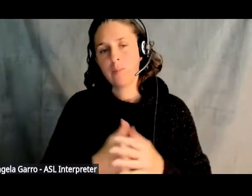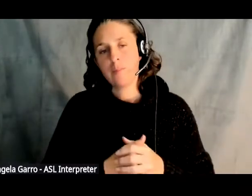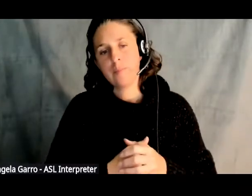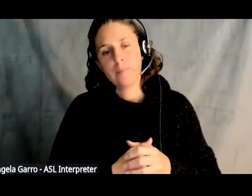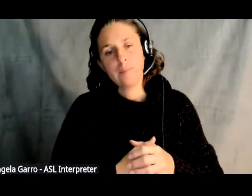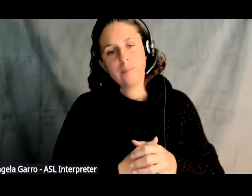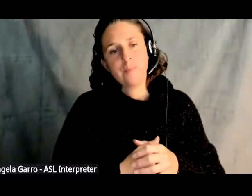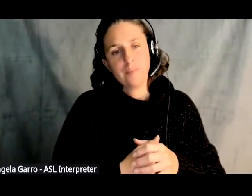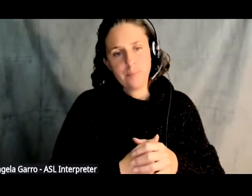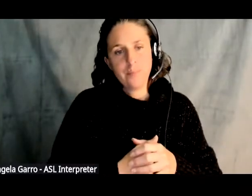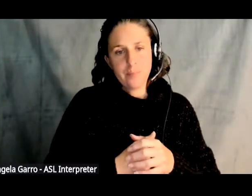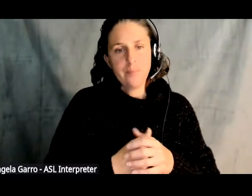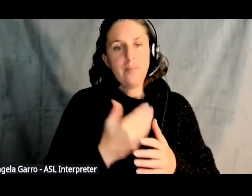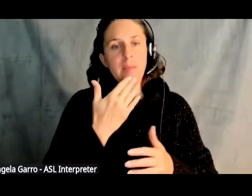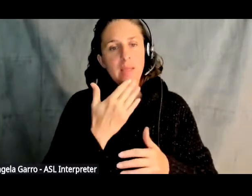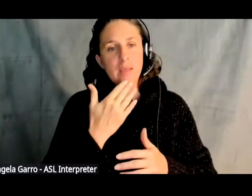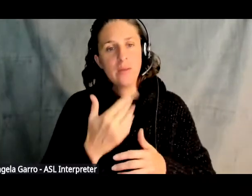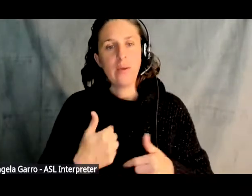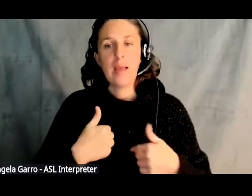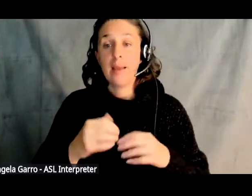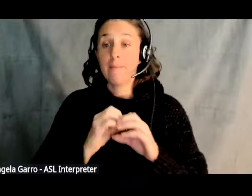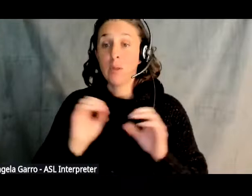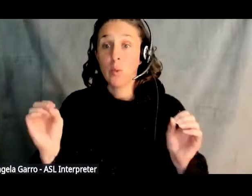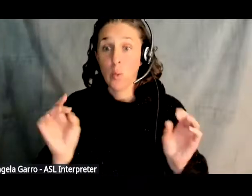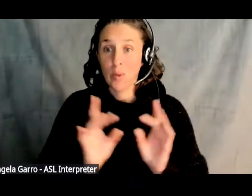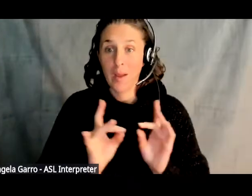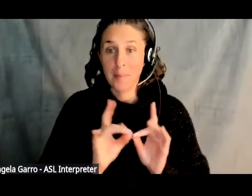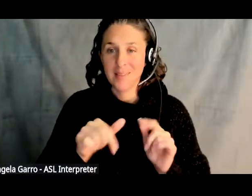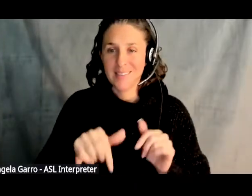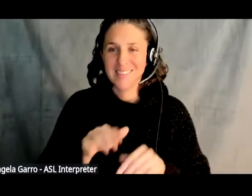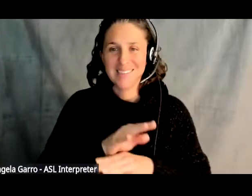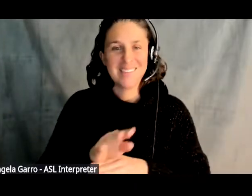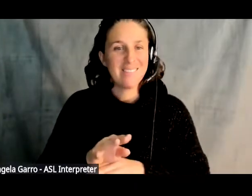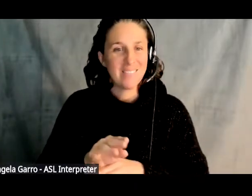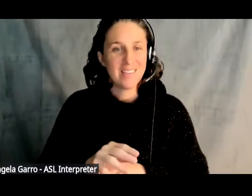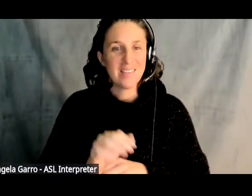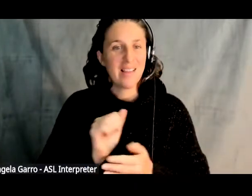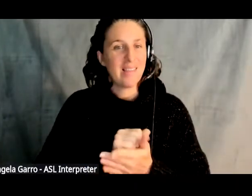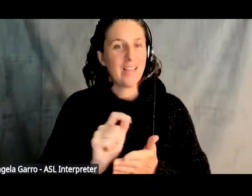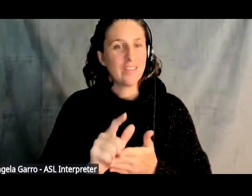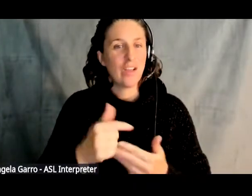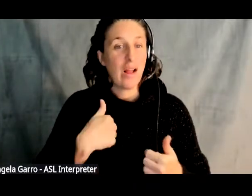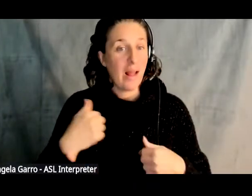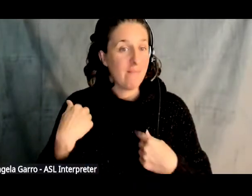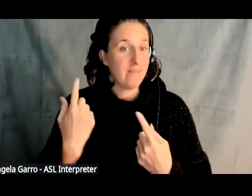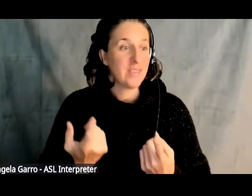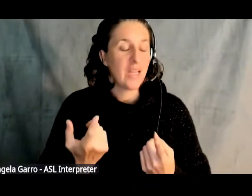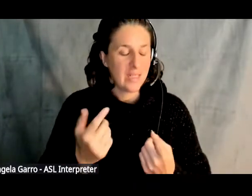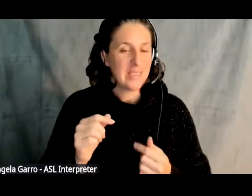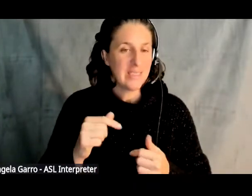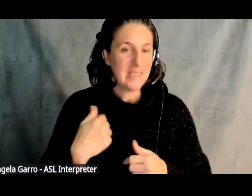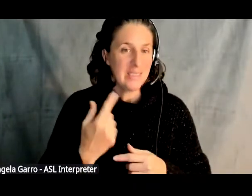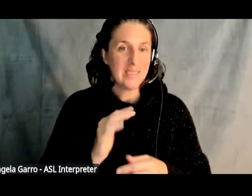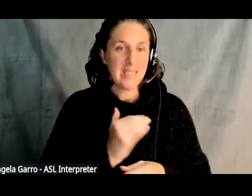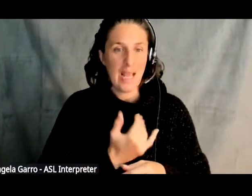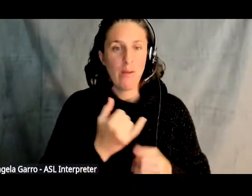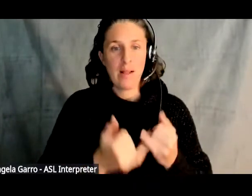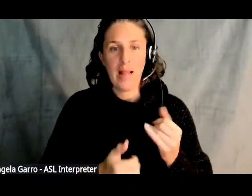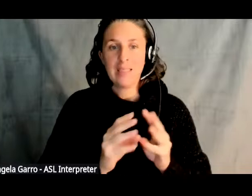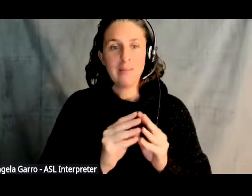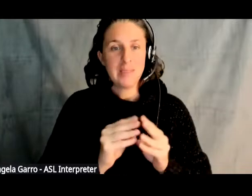Thank you. I have no comments this evening because all I've done since our last meeting was work. So I'm